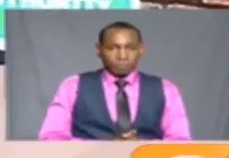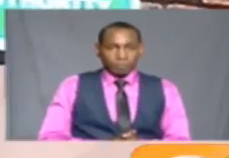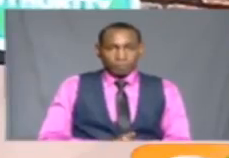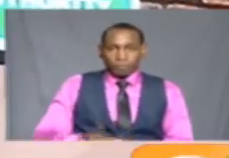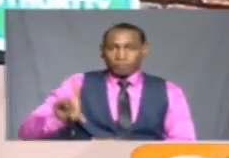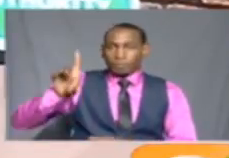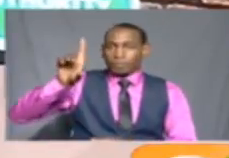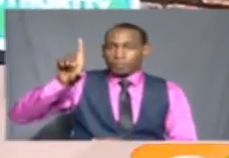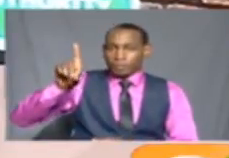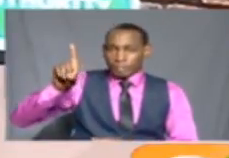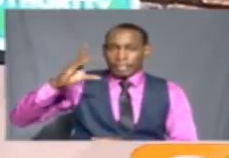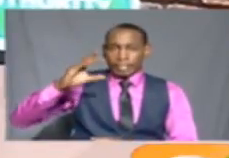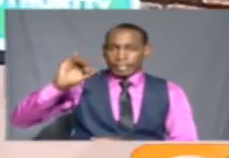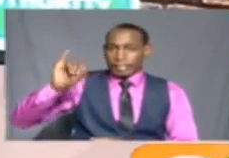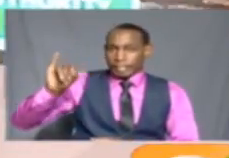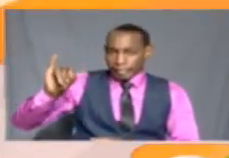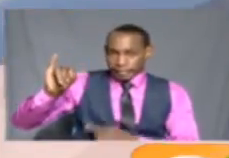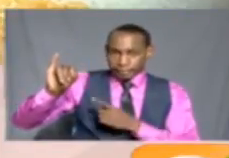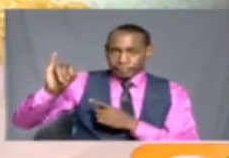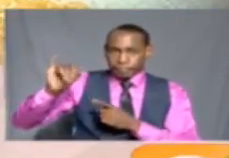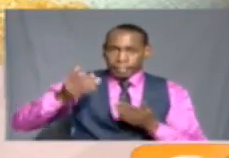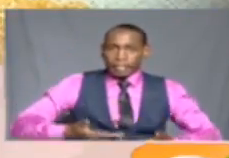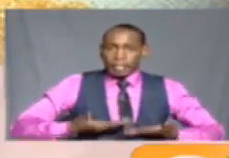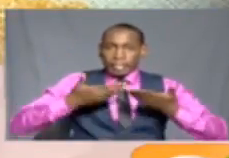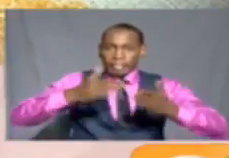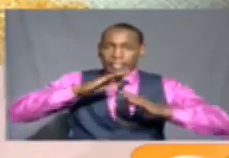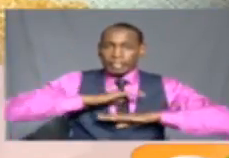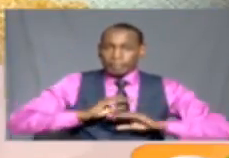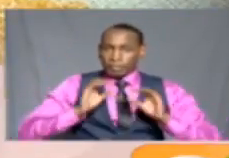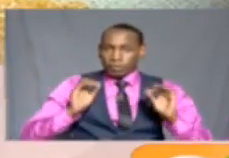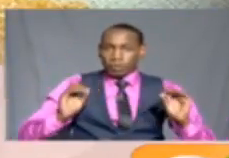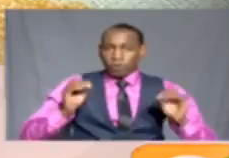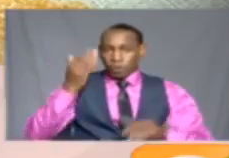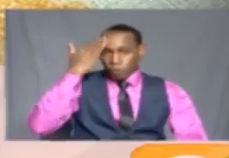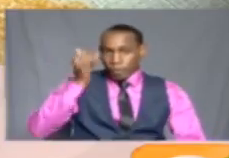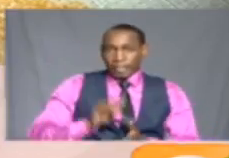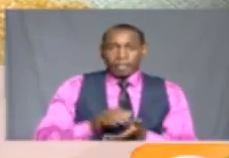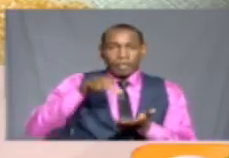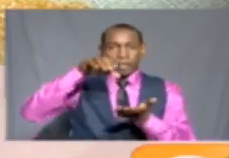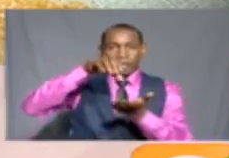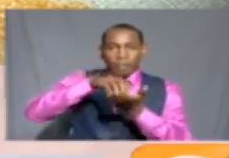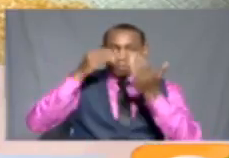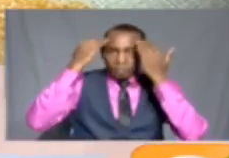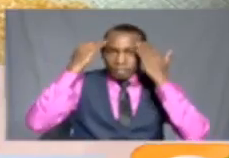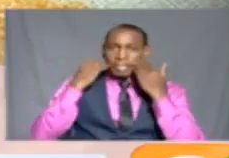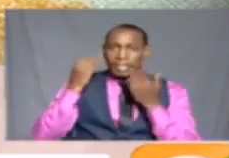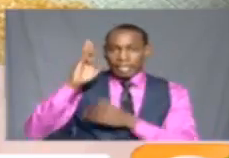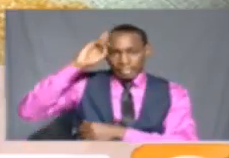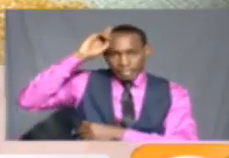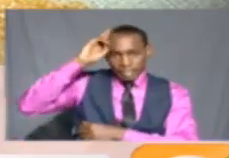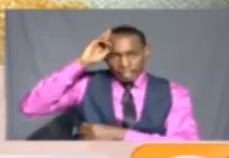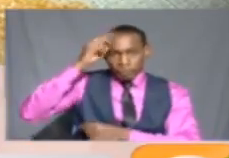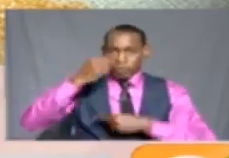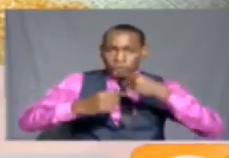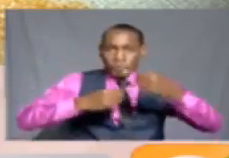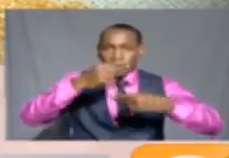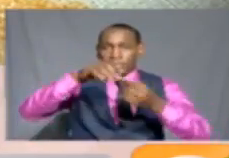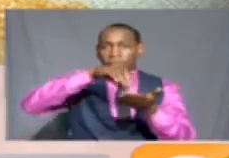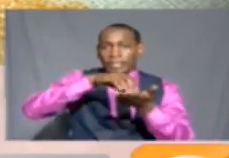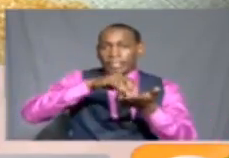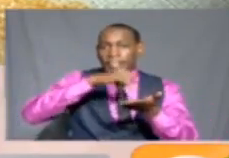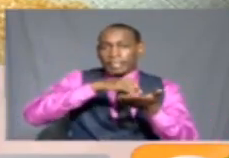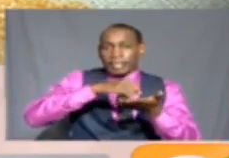The Directorate of Criminal Investigations has expressed displeasure over the manner in which a court in Nyahururu is handling a case